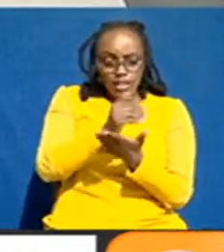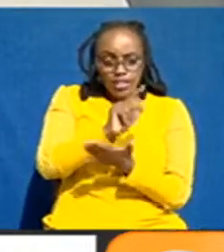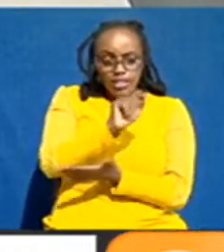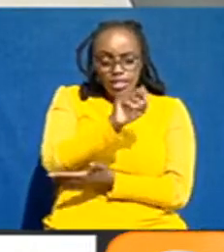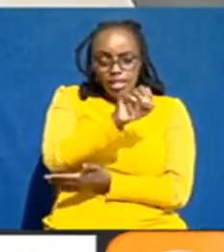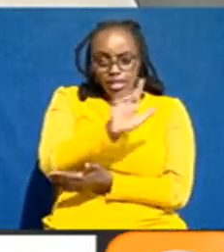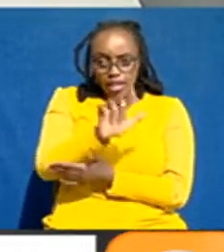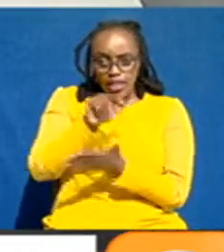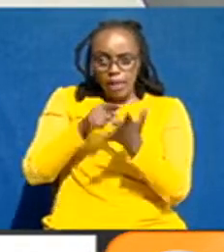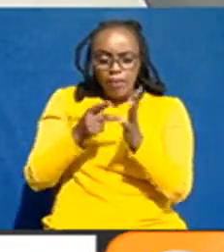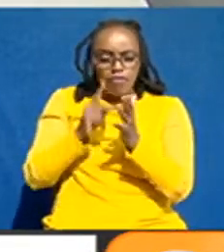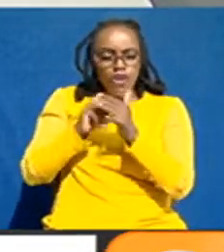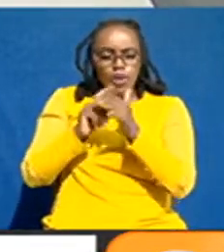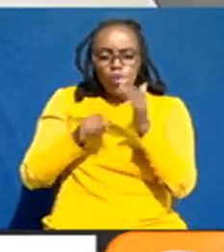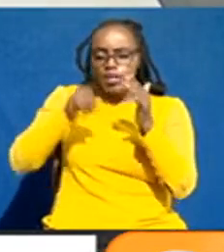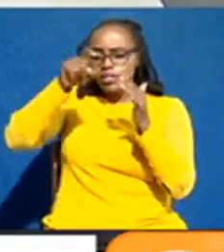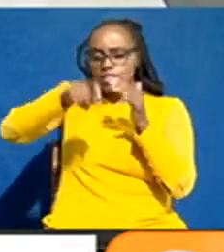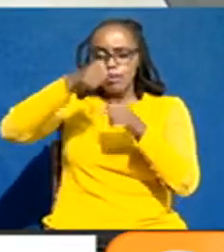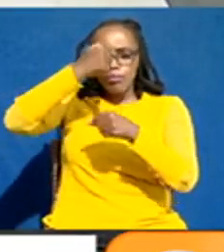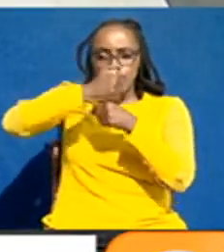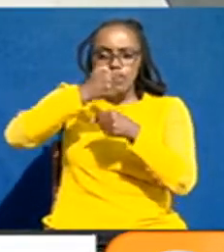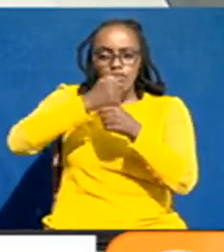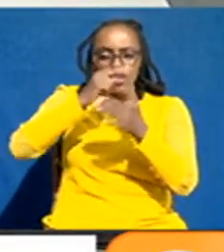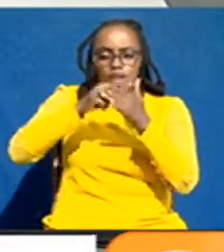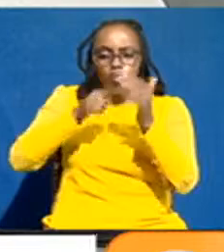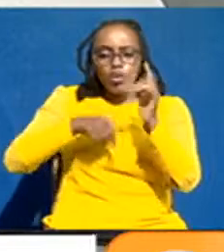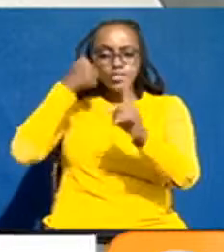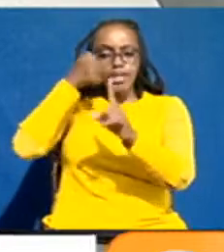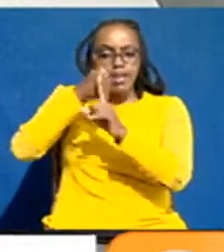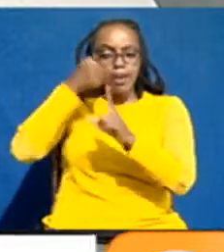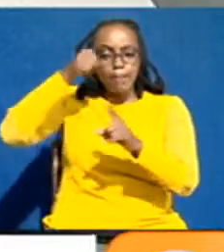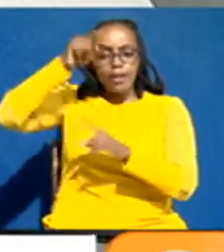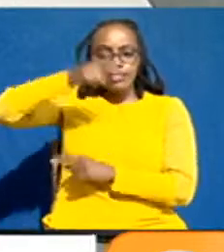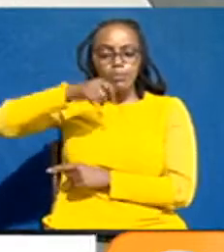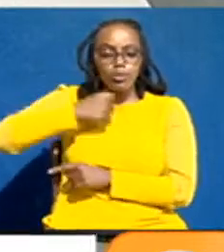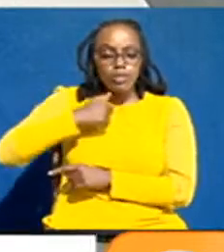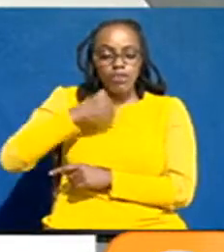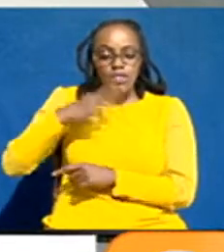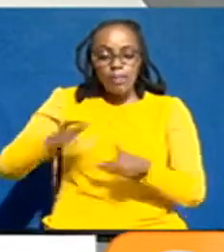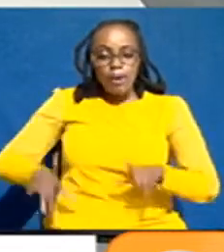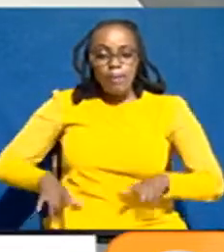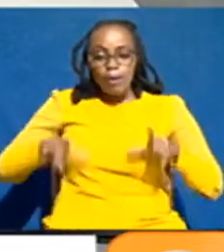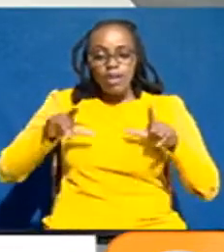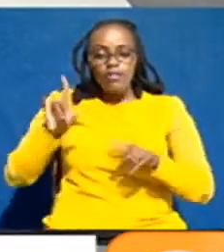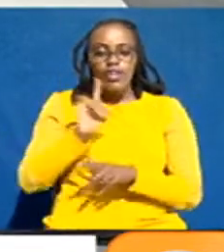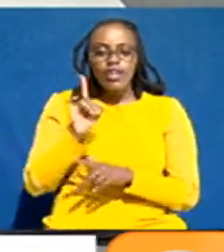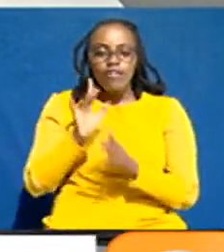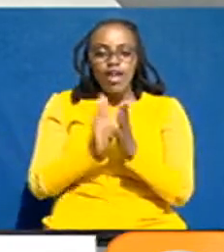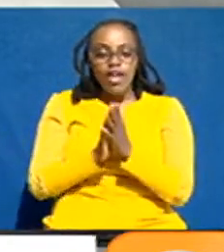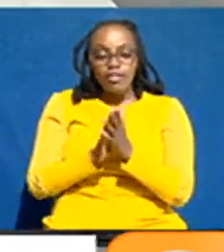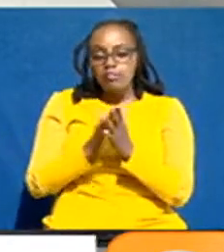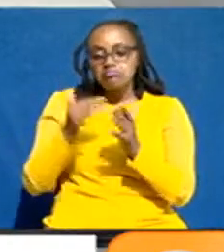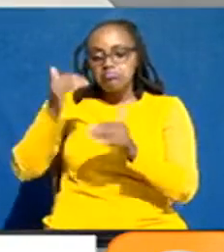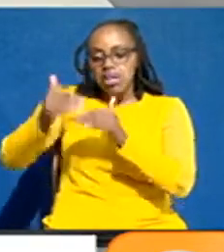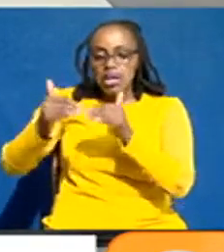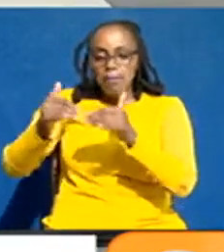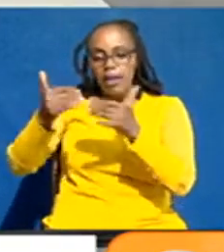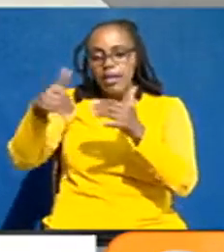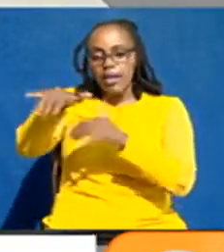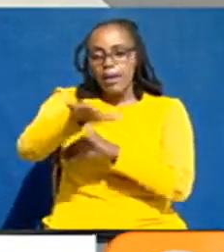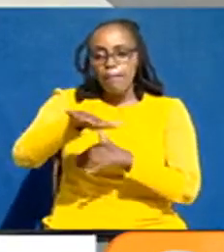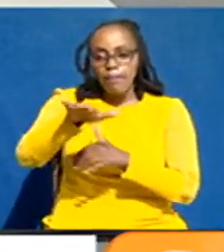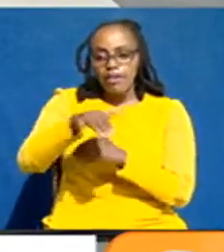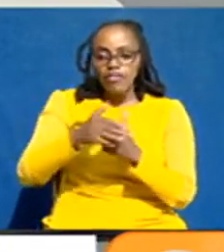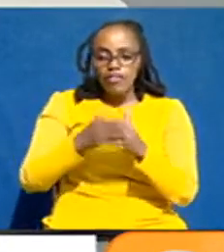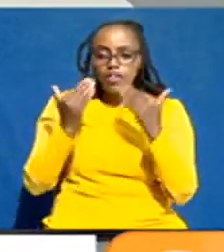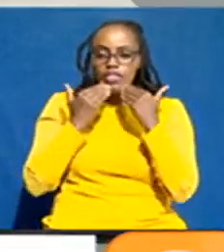What is it? What is it supposed to do? And what impact is it supposed to have on the residents of Nairobi and its environs?